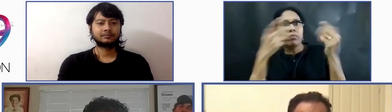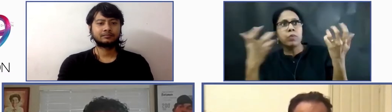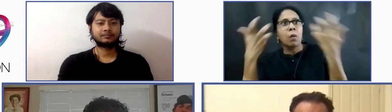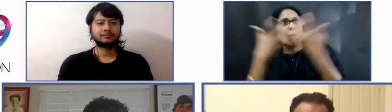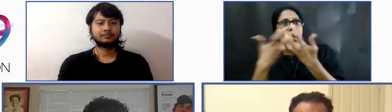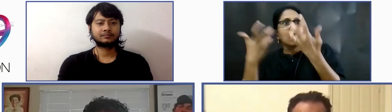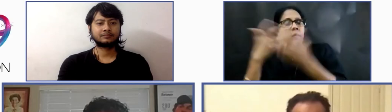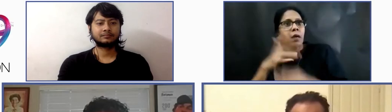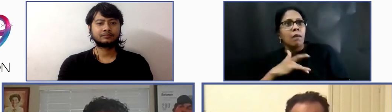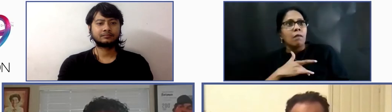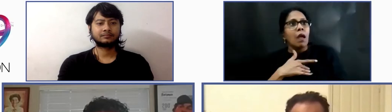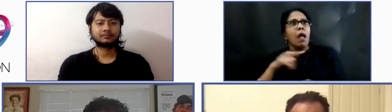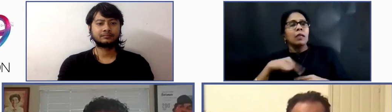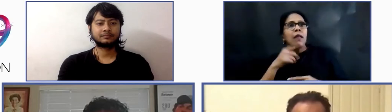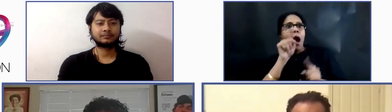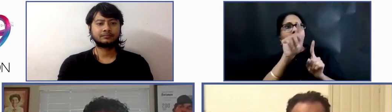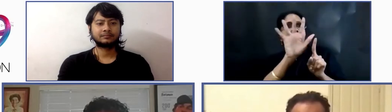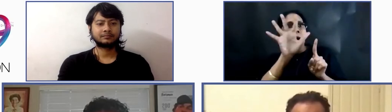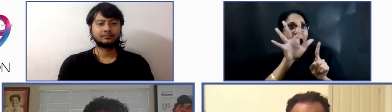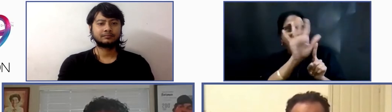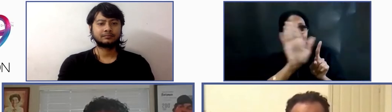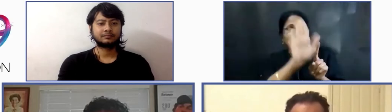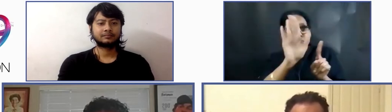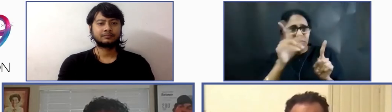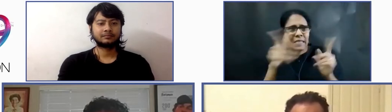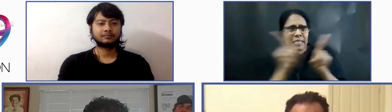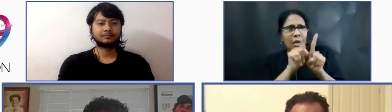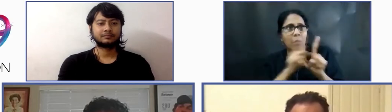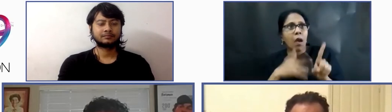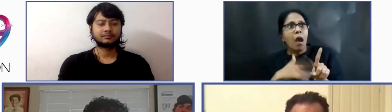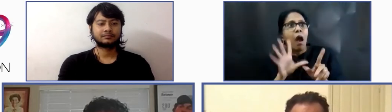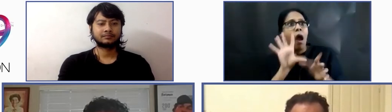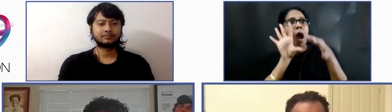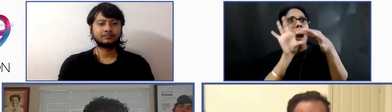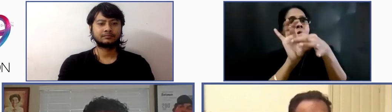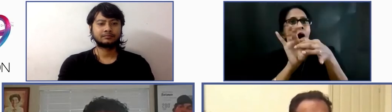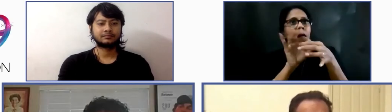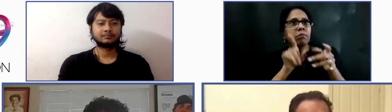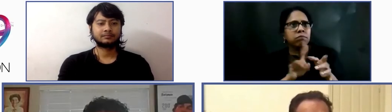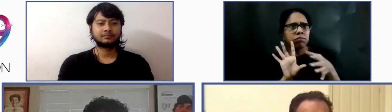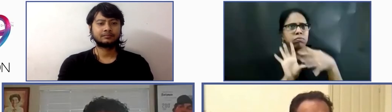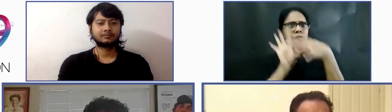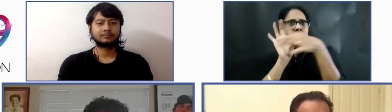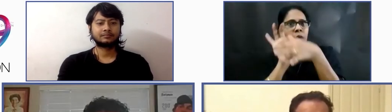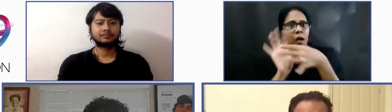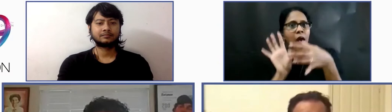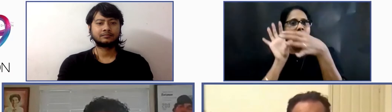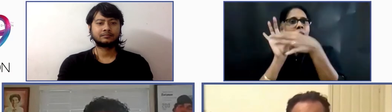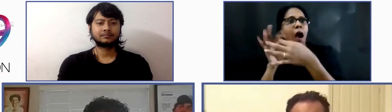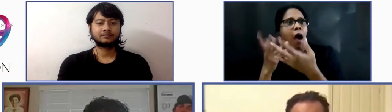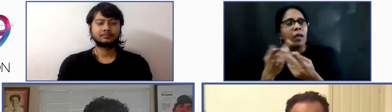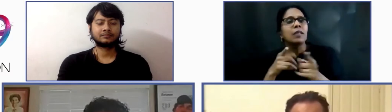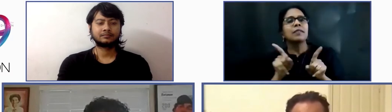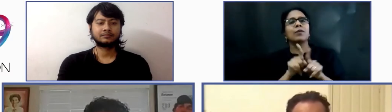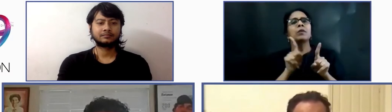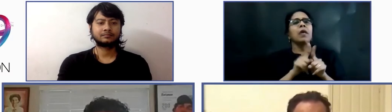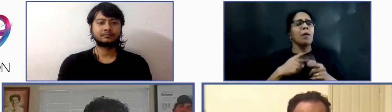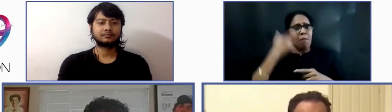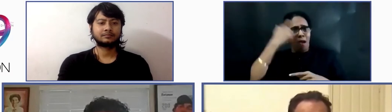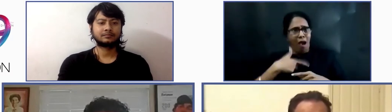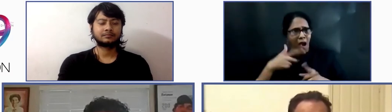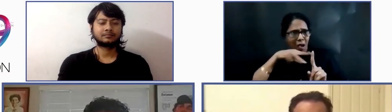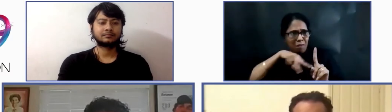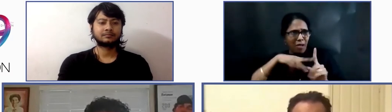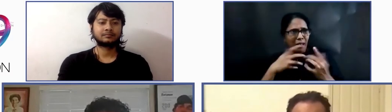those gaps you fill with the state that you are in. You know, if I've studied Buddhism, I understand it differently. If